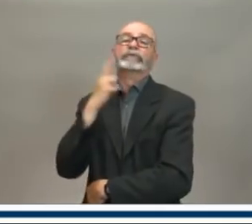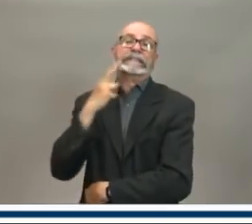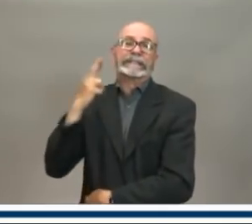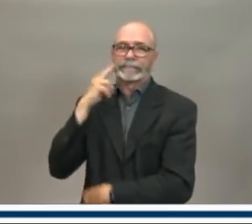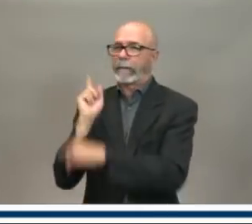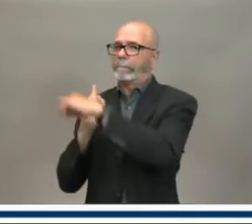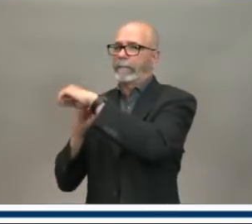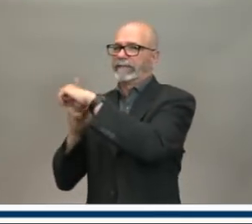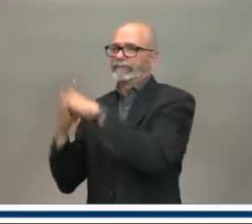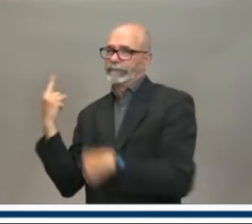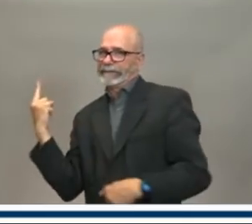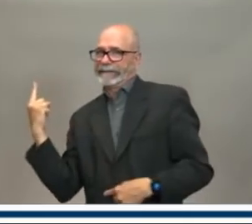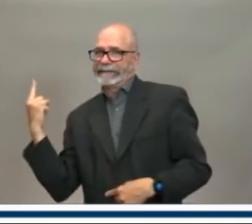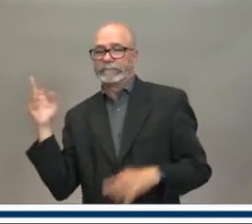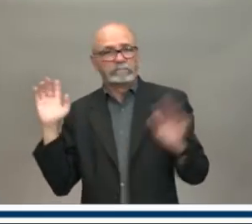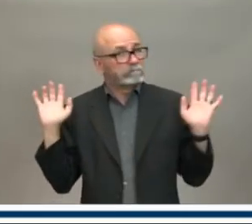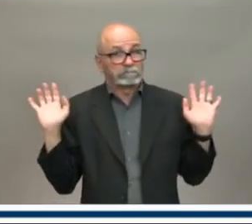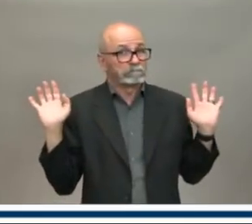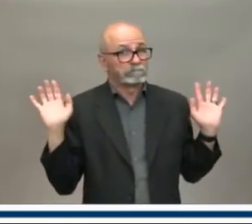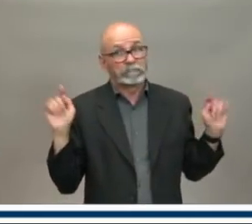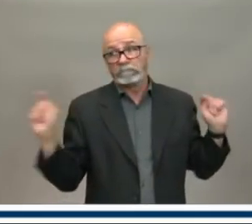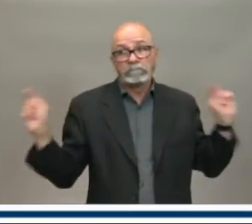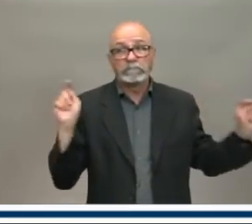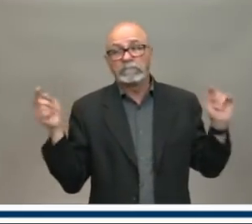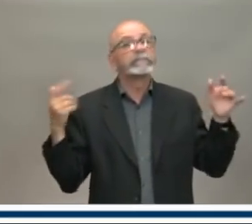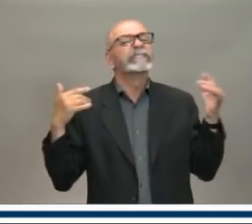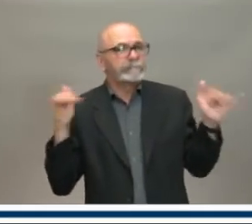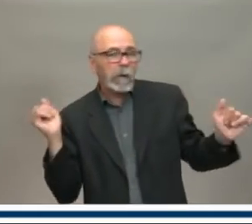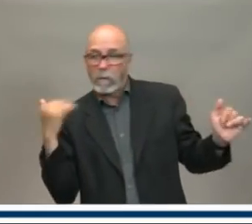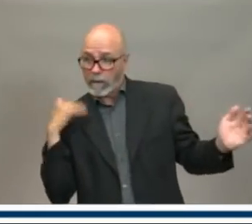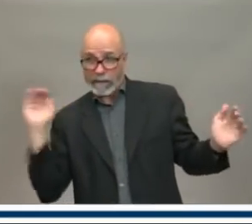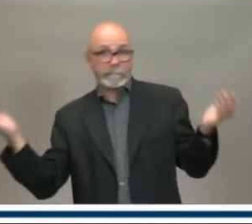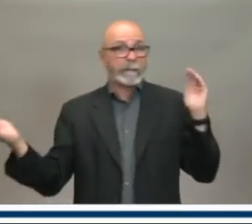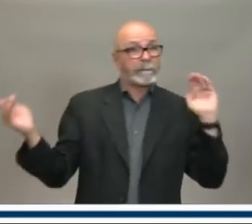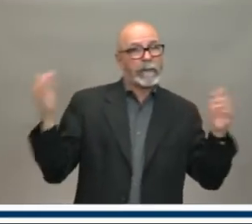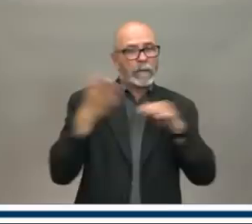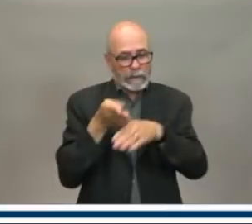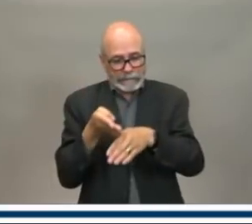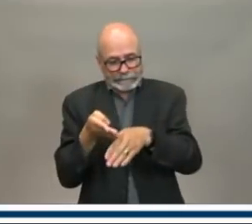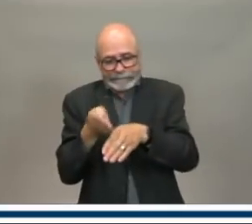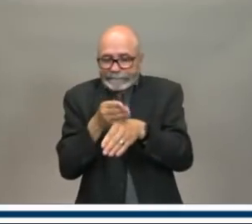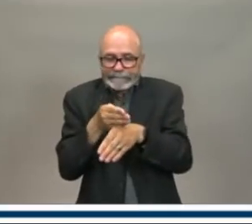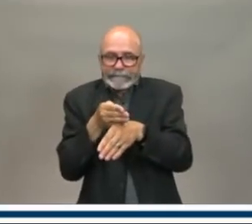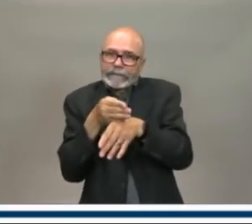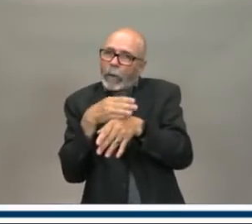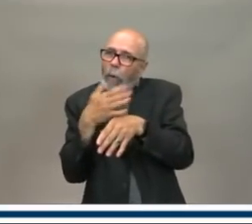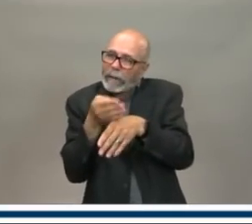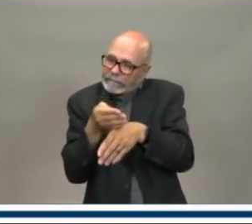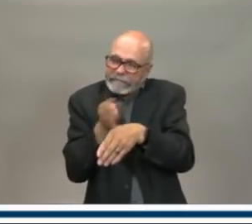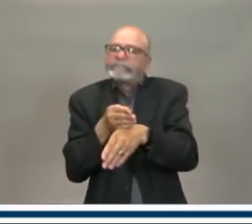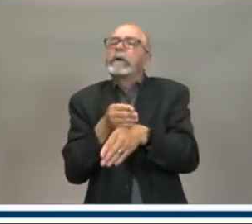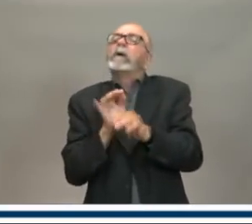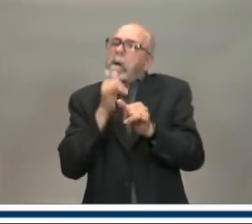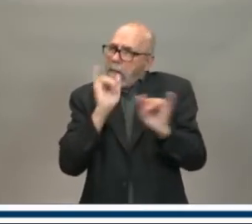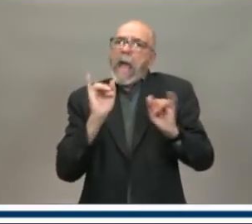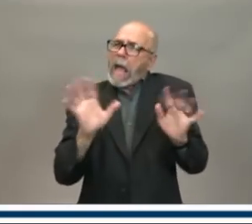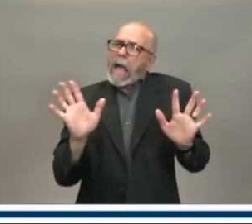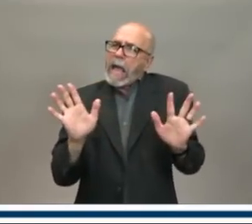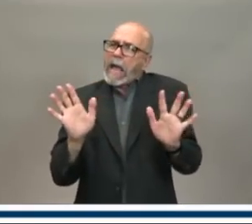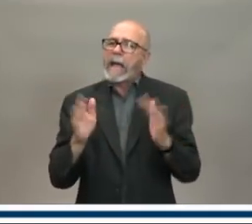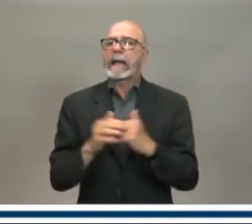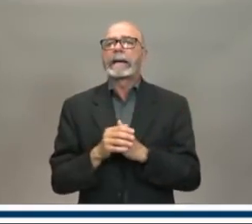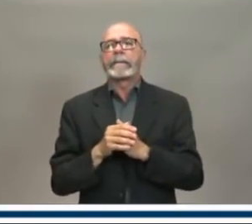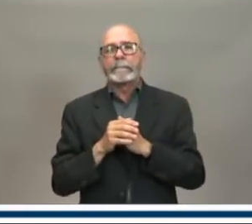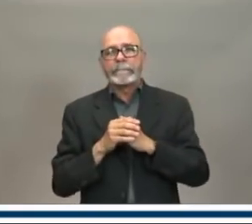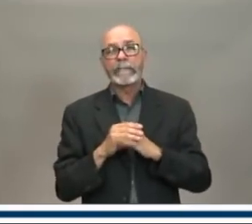So while we continue to see good signs in our progress, and as we come out of the first